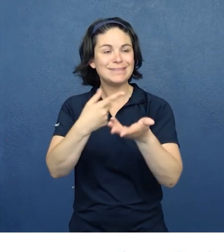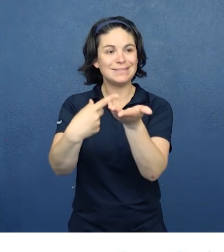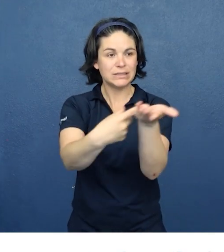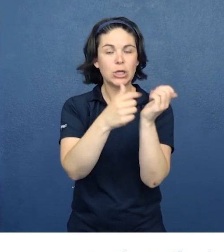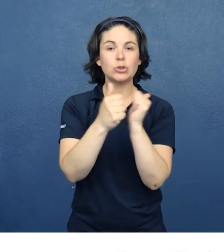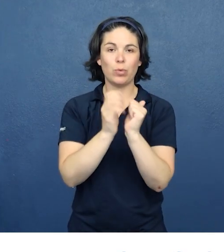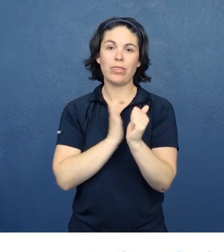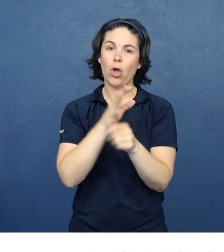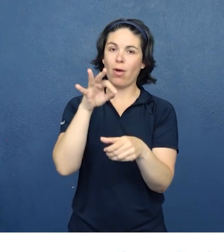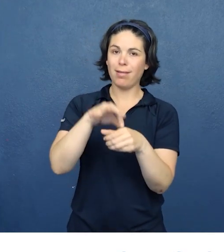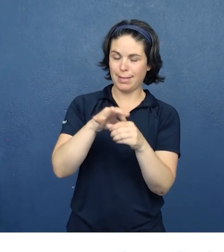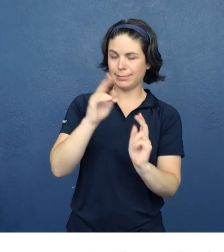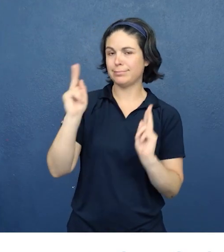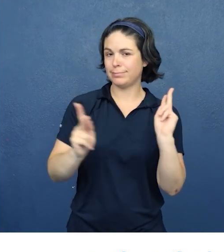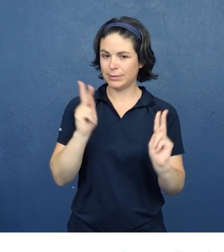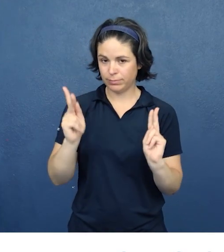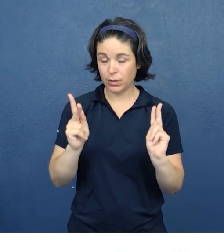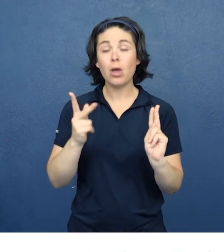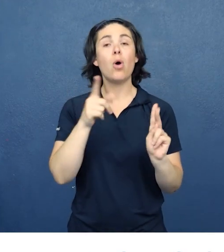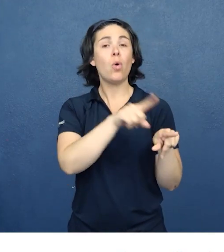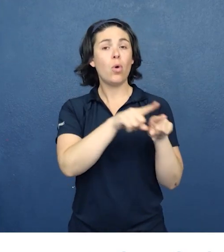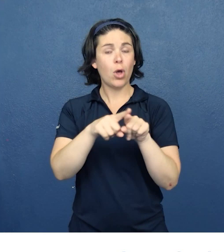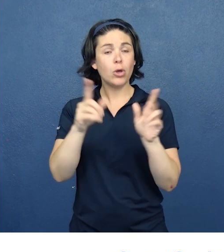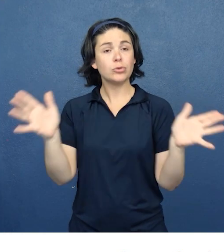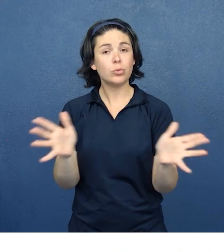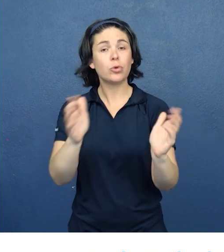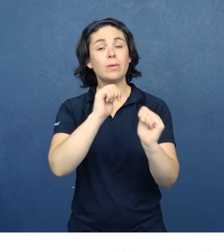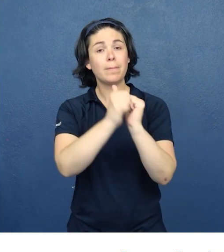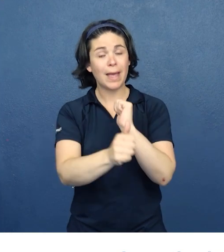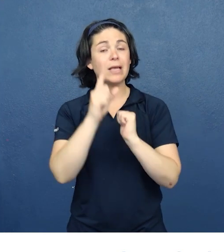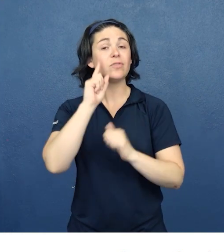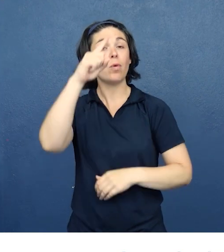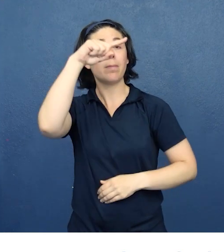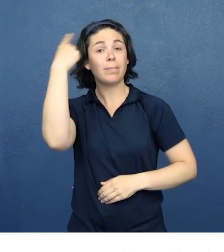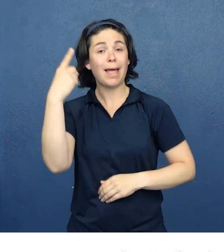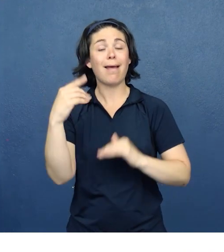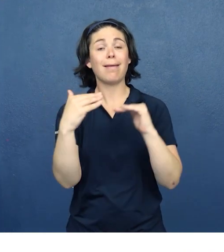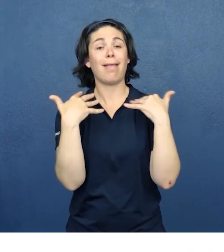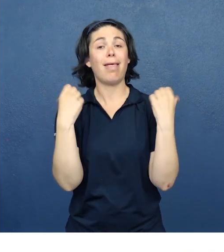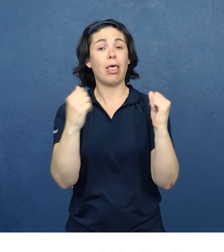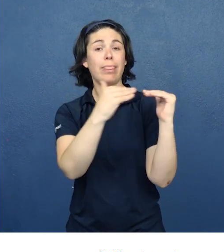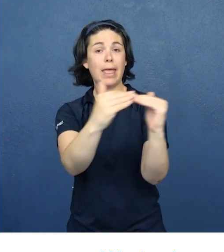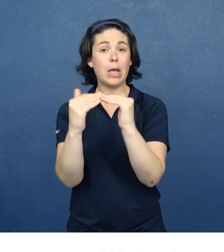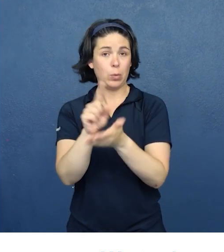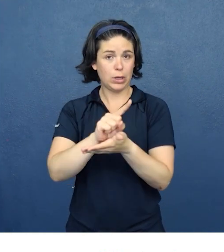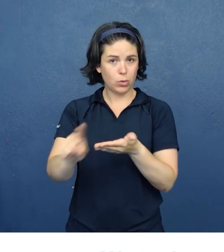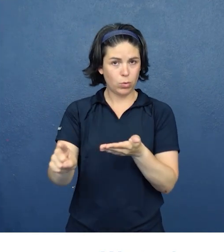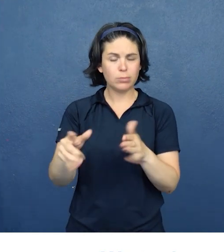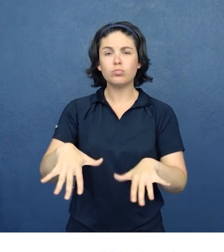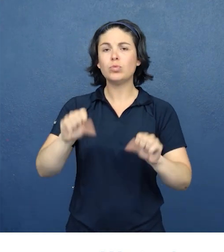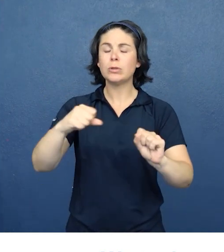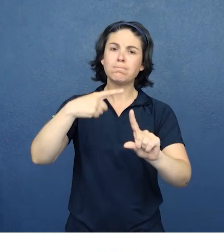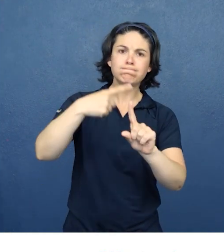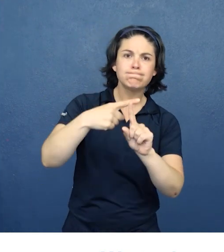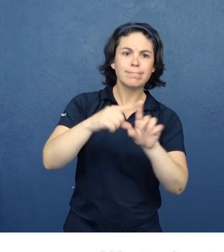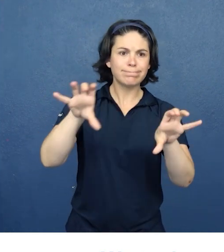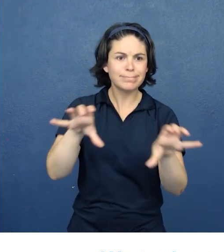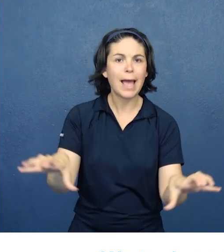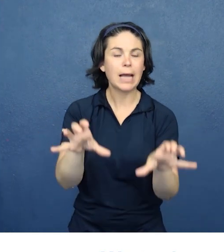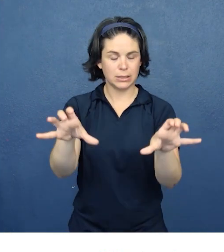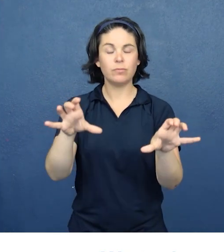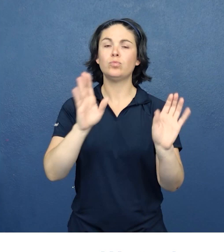such as the instrumental passage of state legislation for Black Health Equity Week. We took a proactive approach by